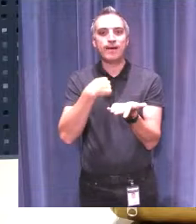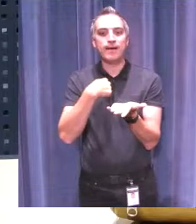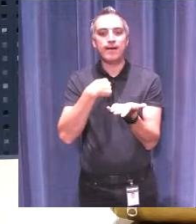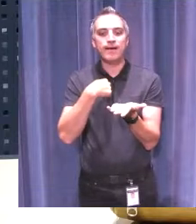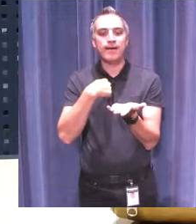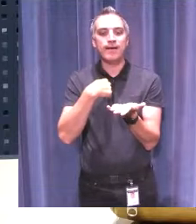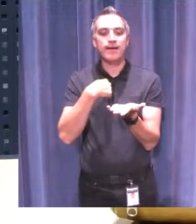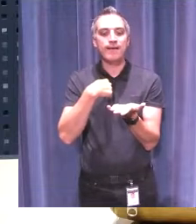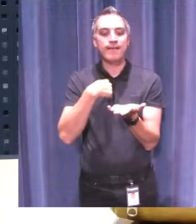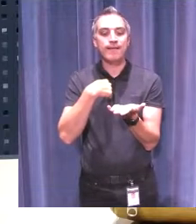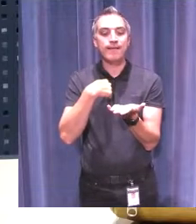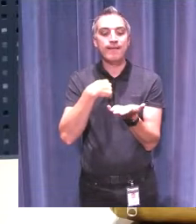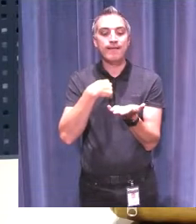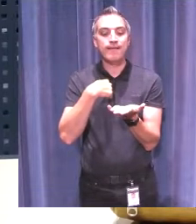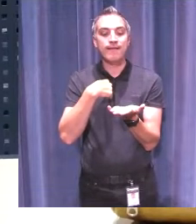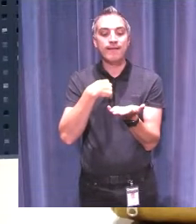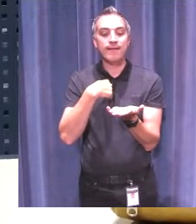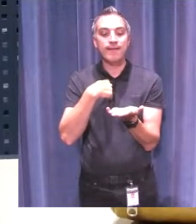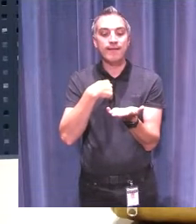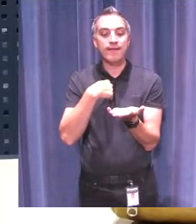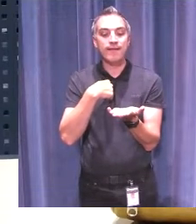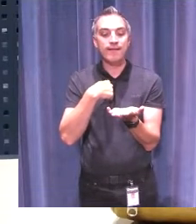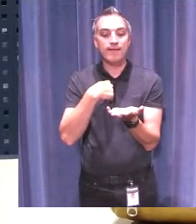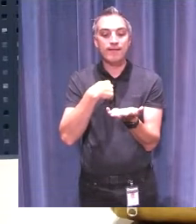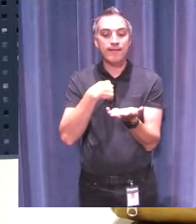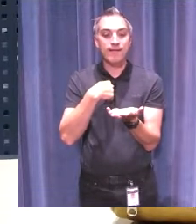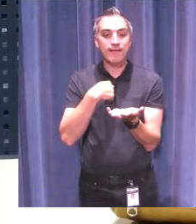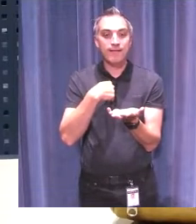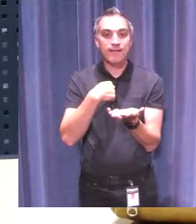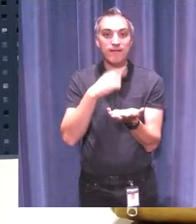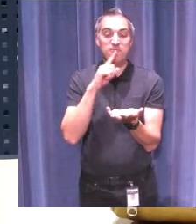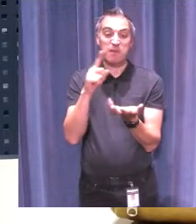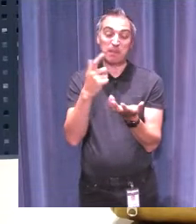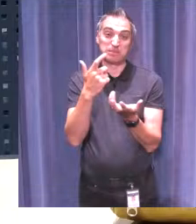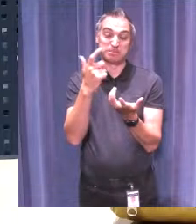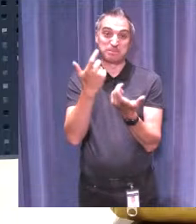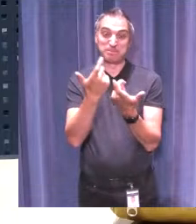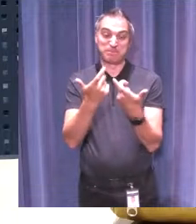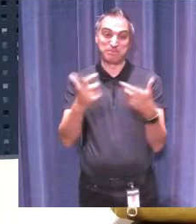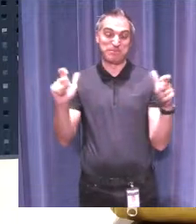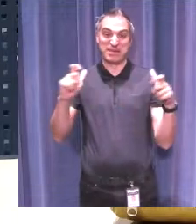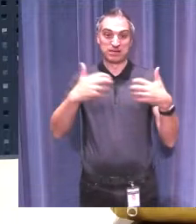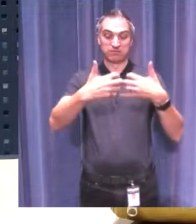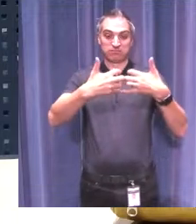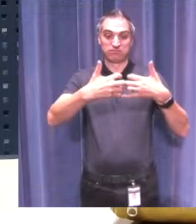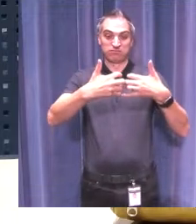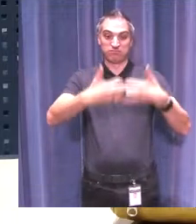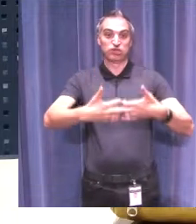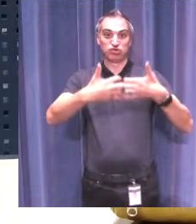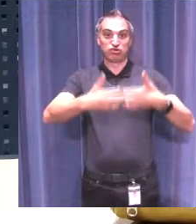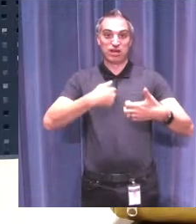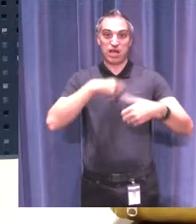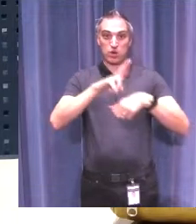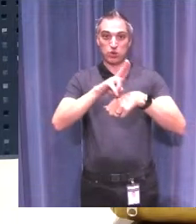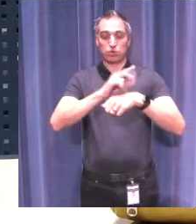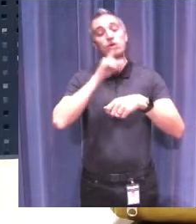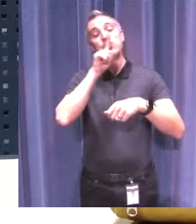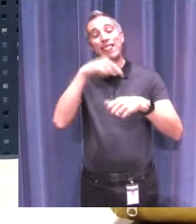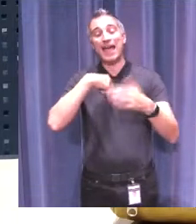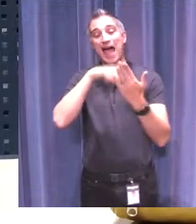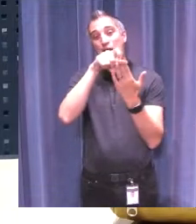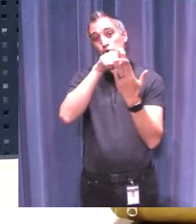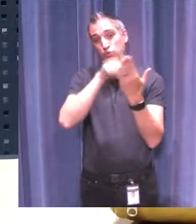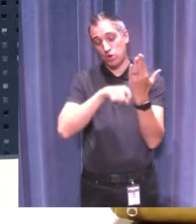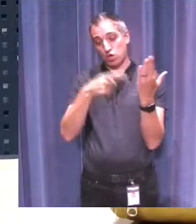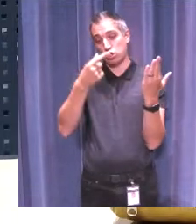I'll just go to the big piece of instrumentation that I wrote a grant proposal to